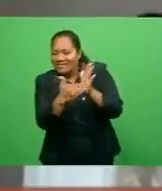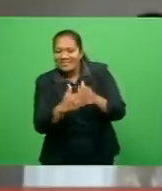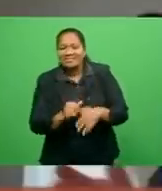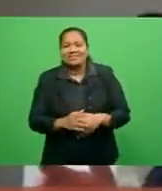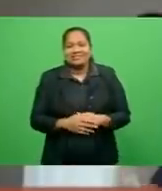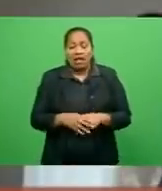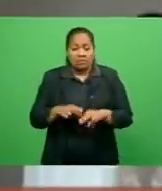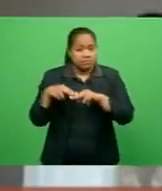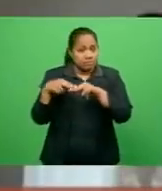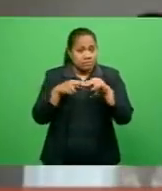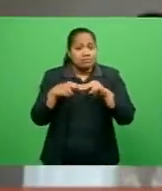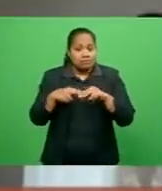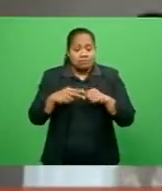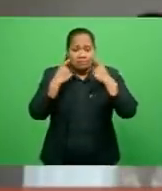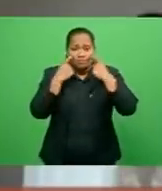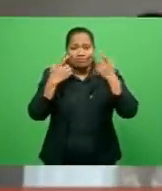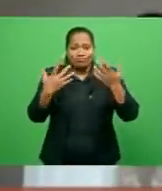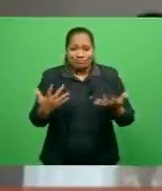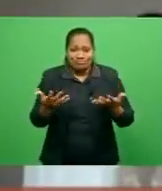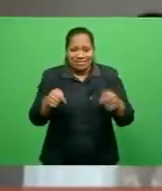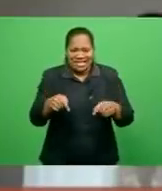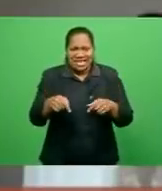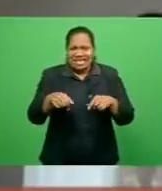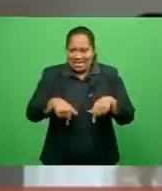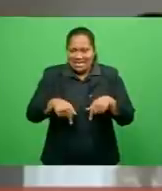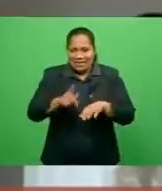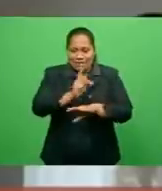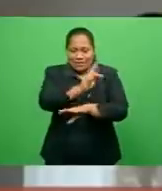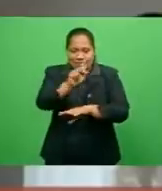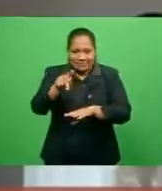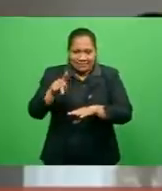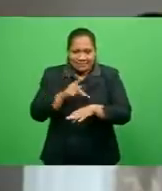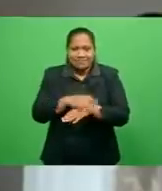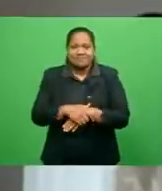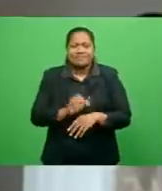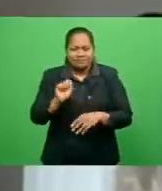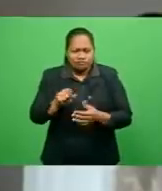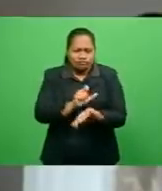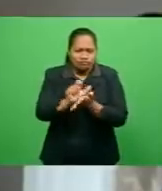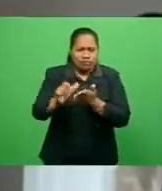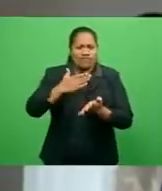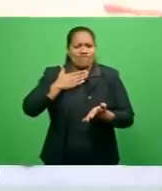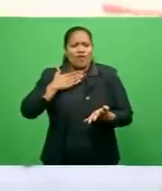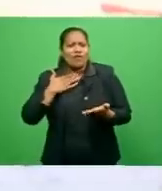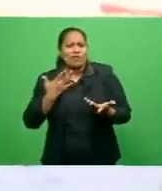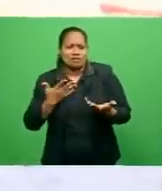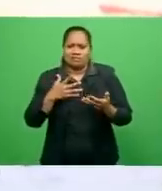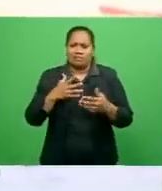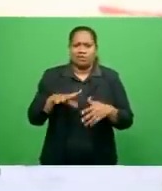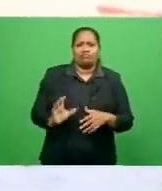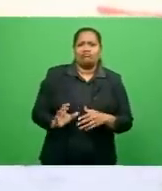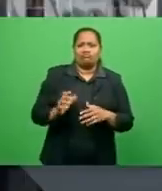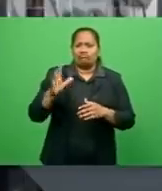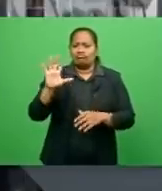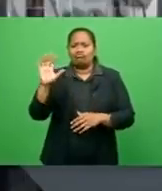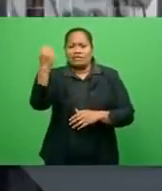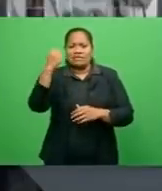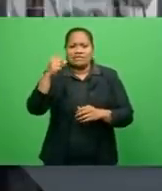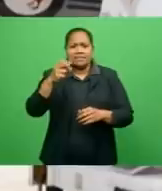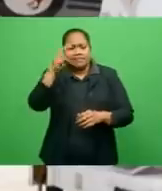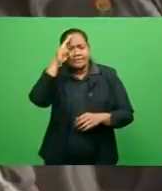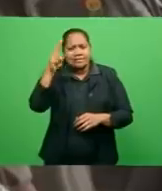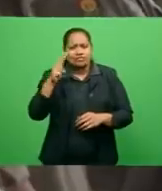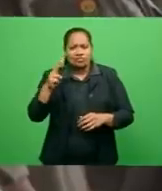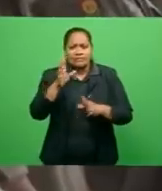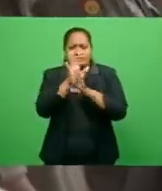mark globally and regionally here in the Pacific. As a clear voice and as a contributor to international peacekeeping in particular. In